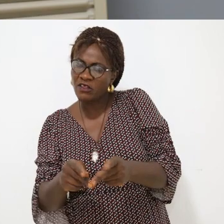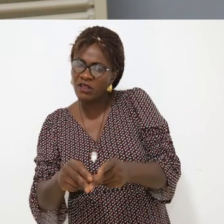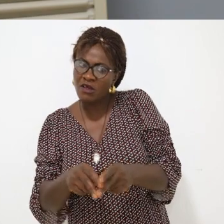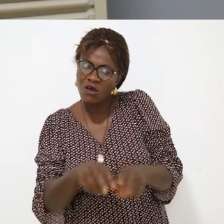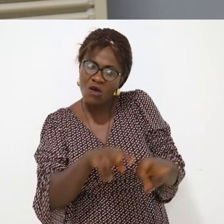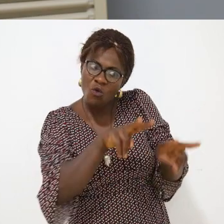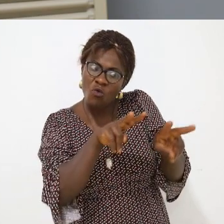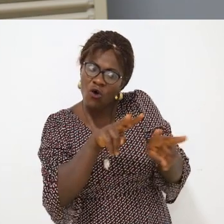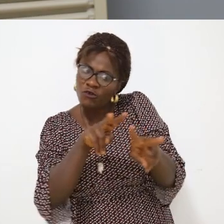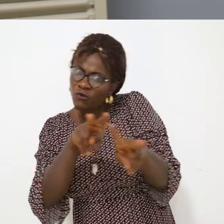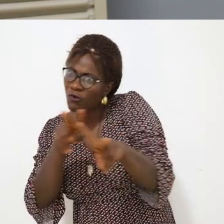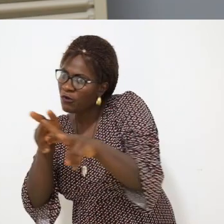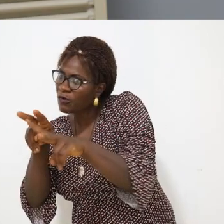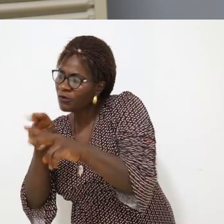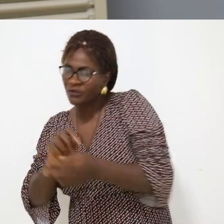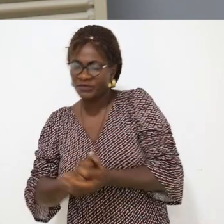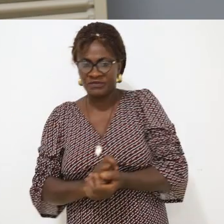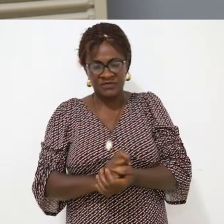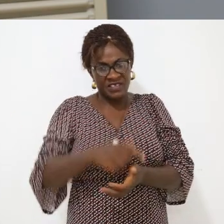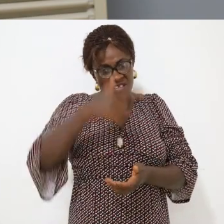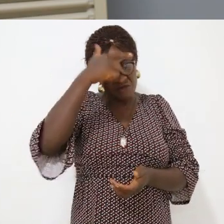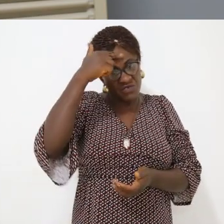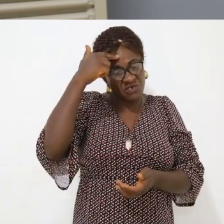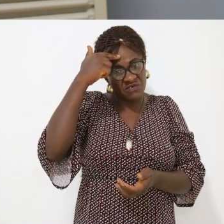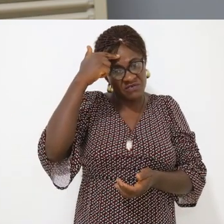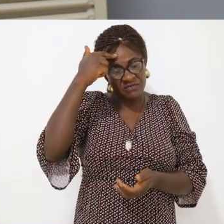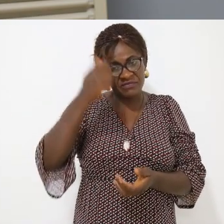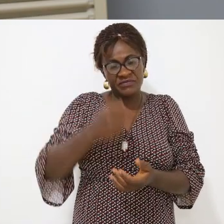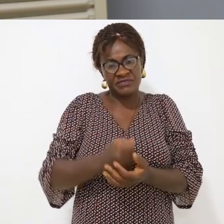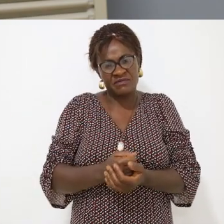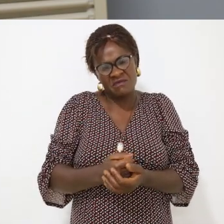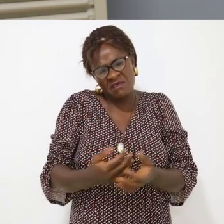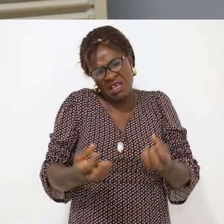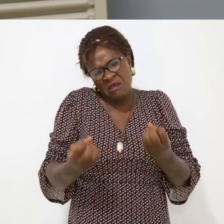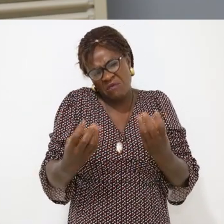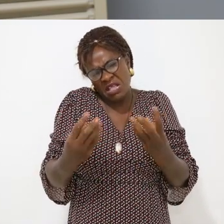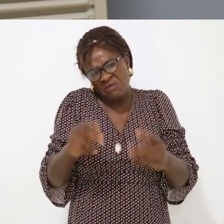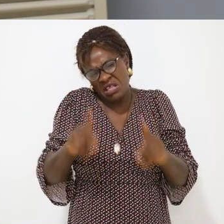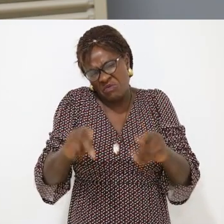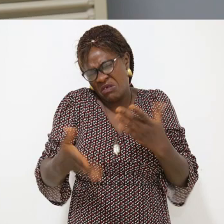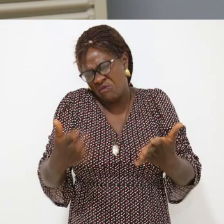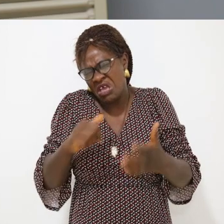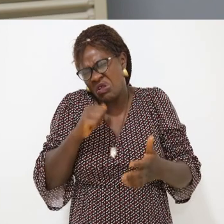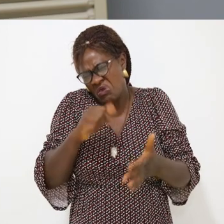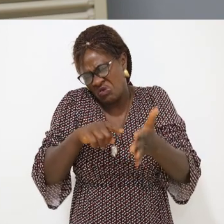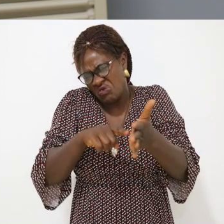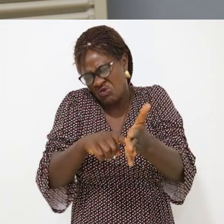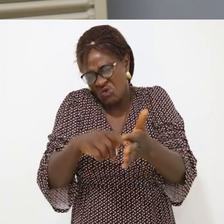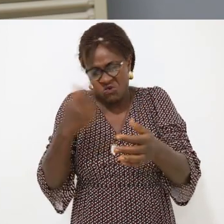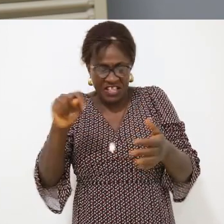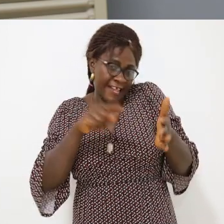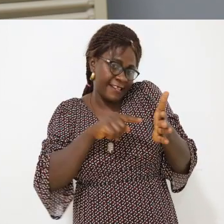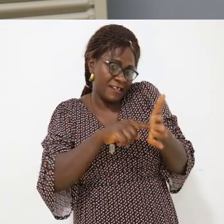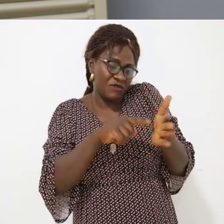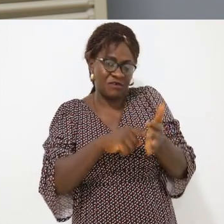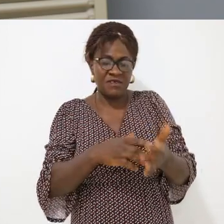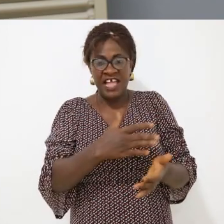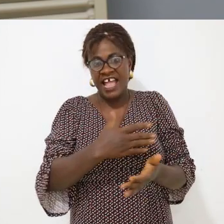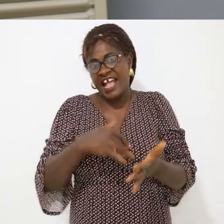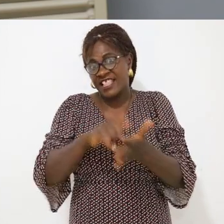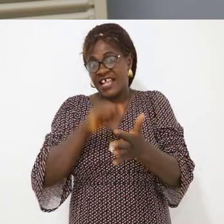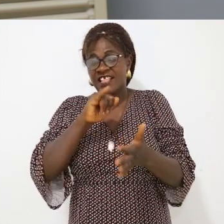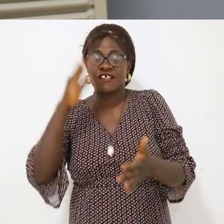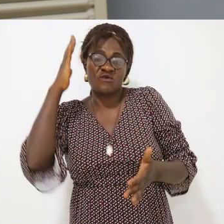watch, because for those a great majority of people may not show any symptoms, and